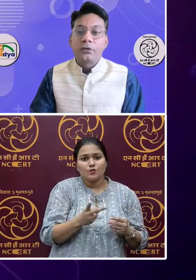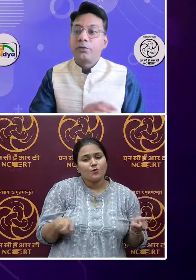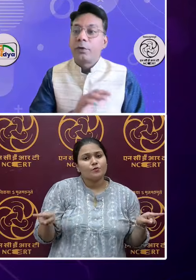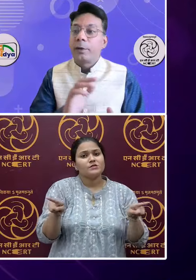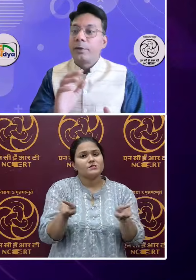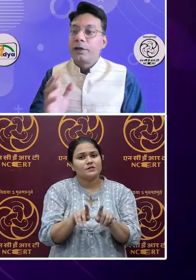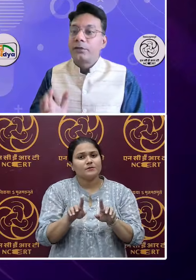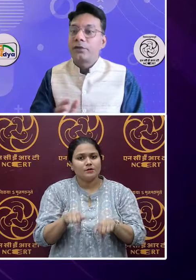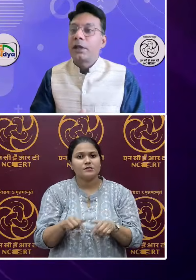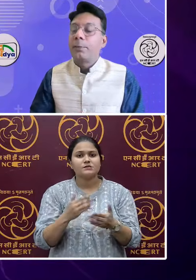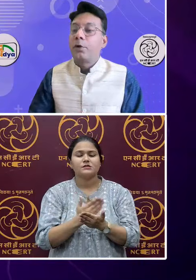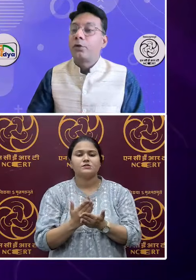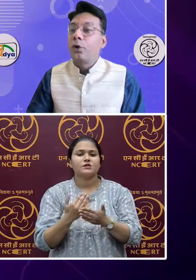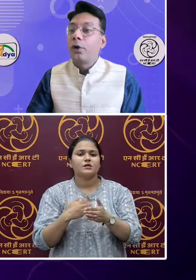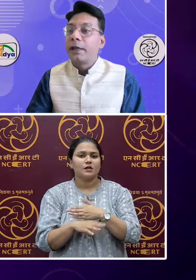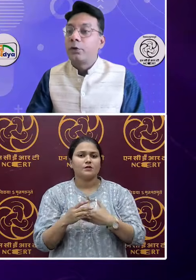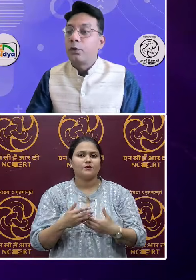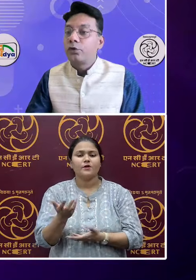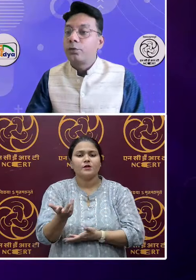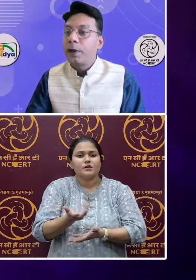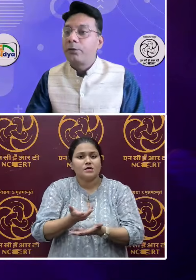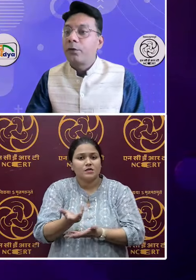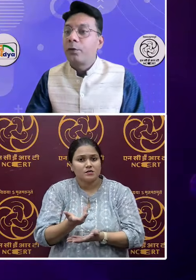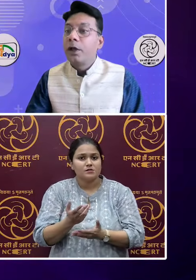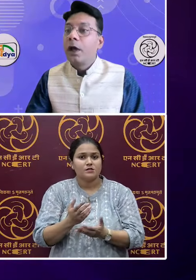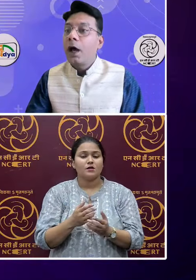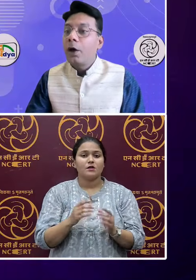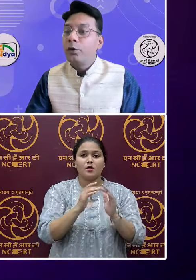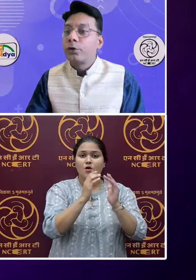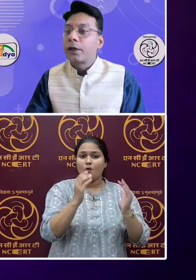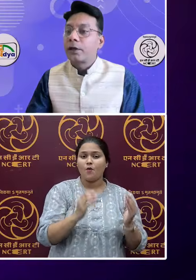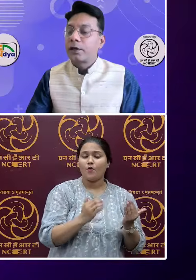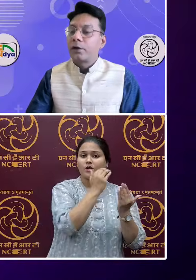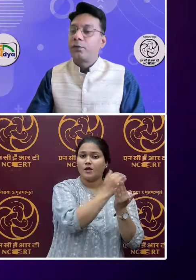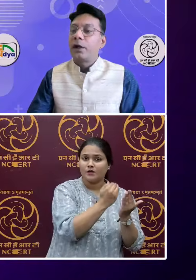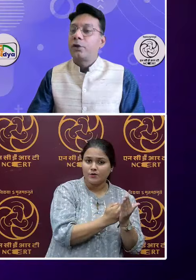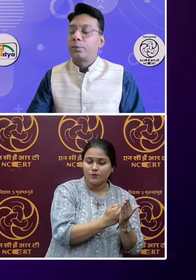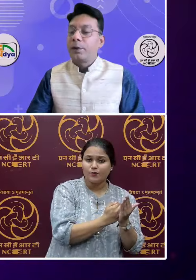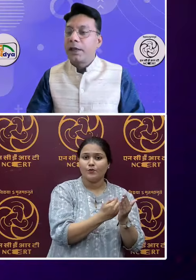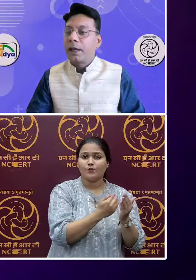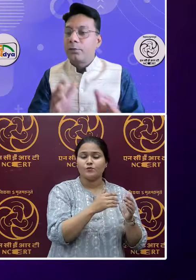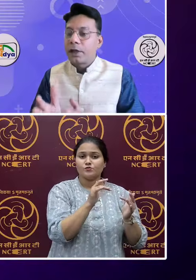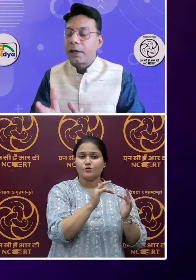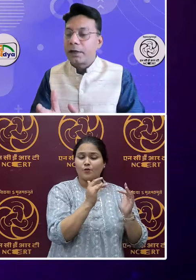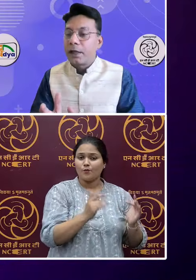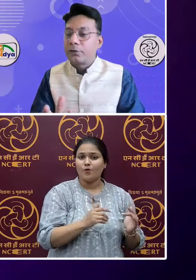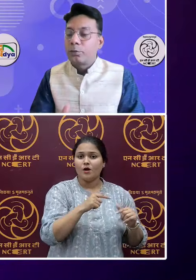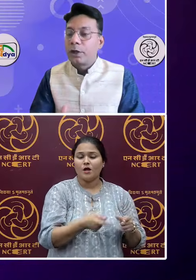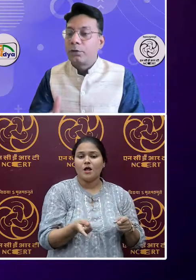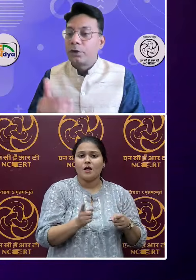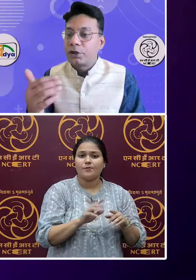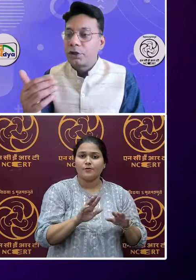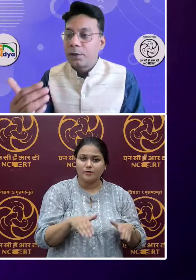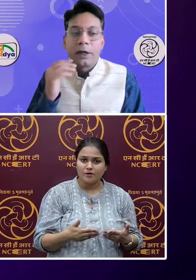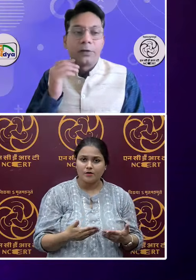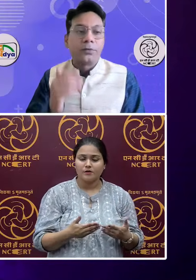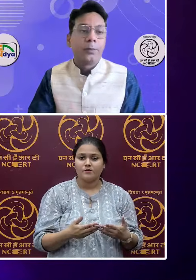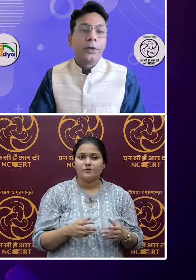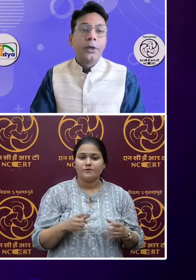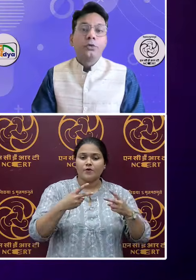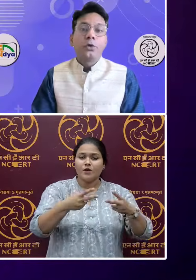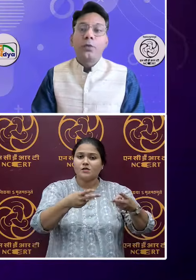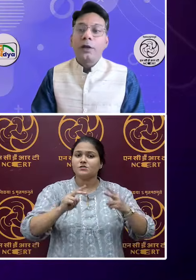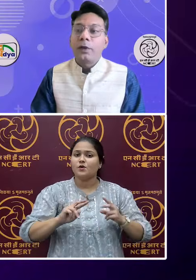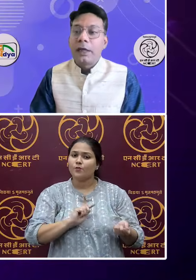this session, we will be discussing about online course platform, how you can convert your brick and mortar classroom into digital